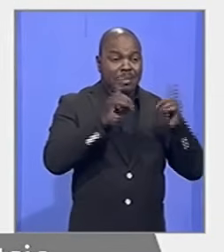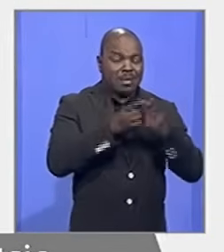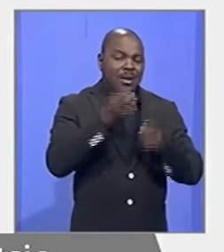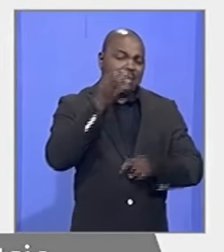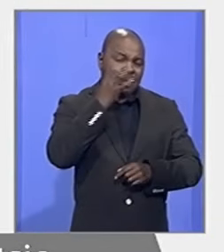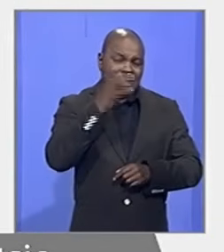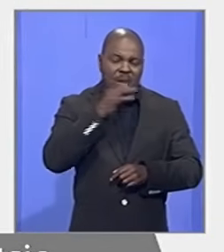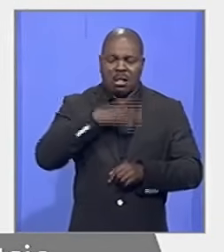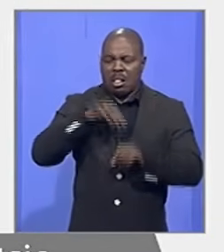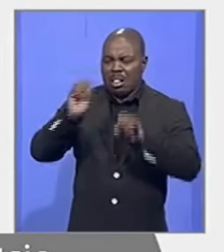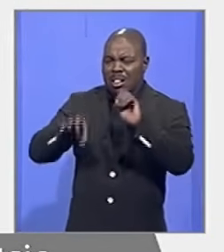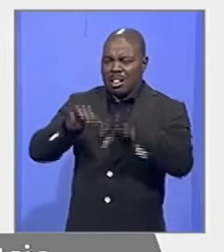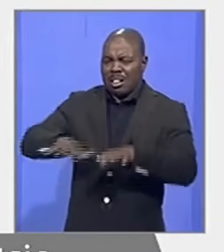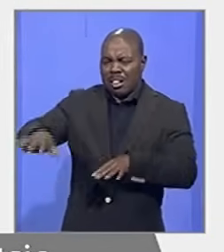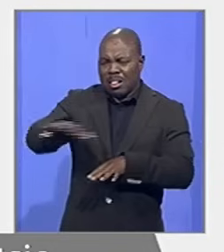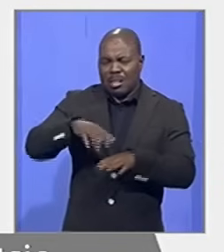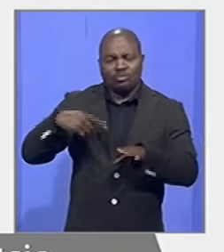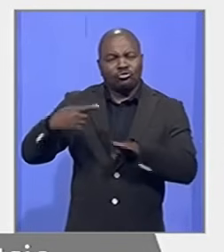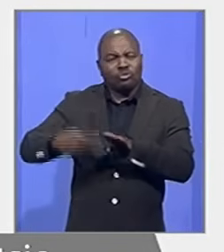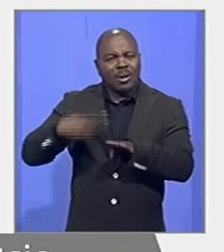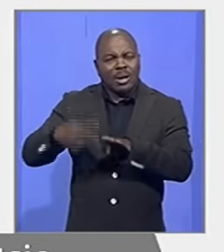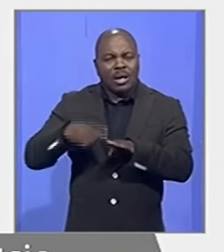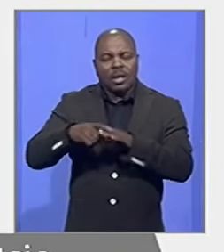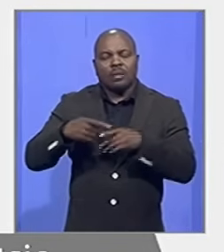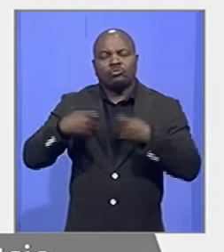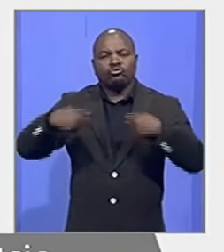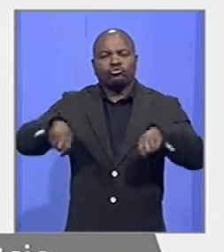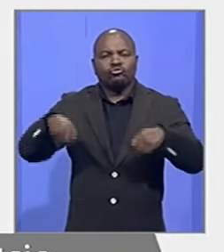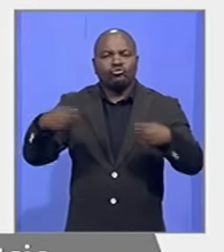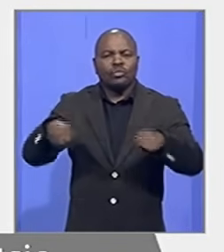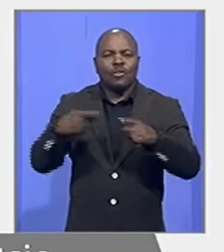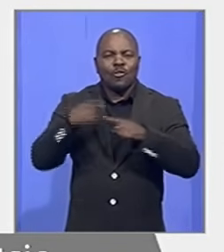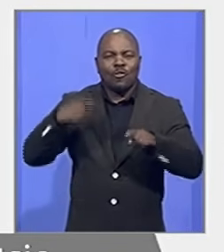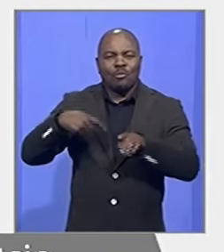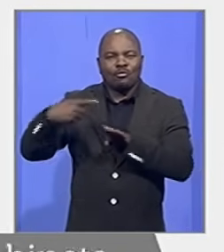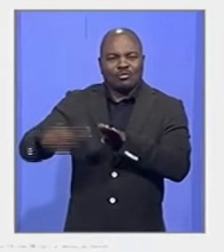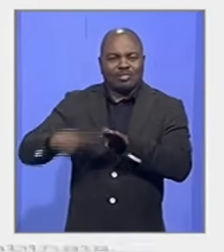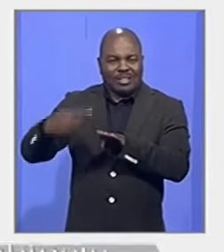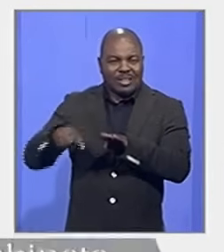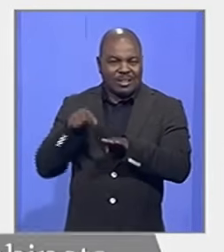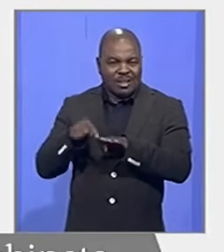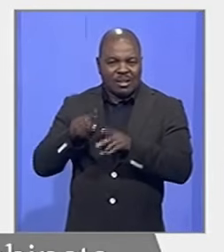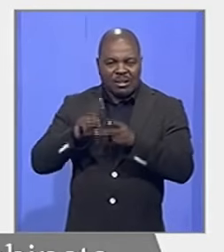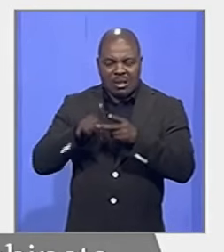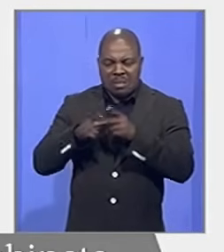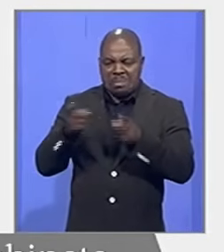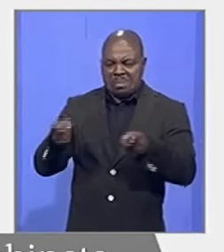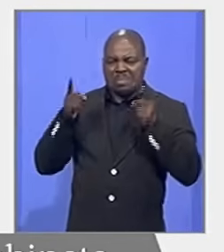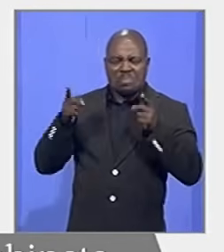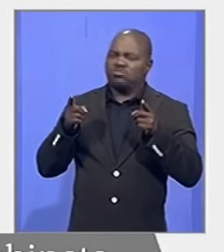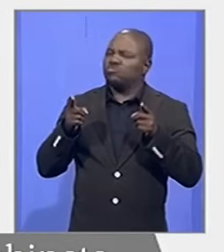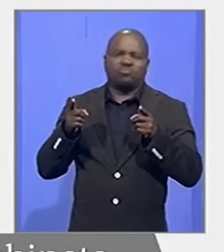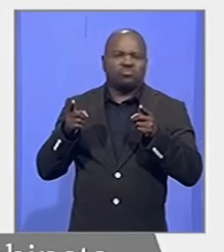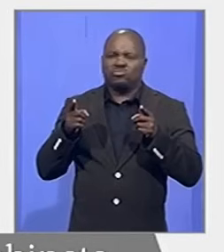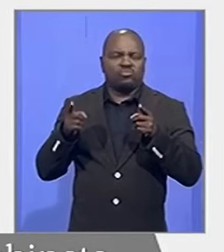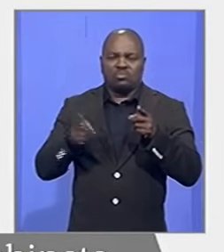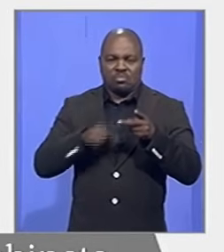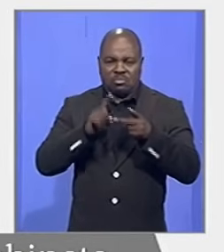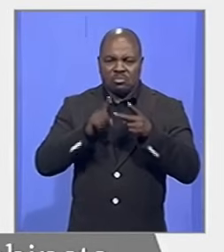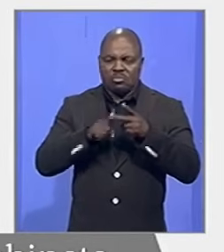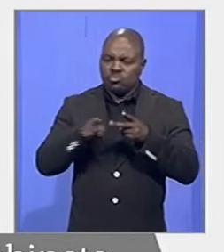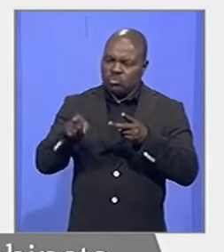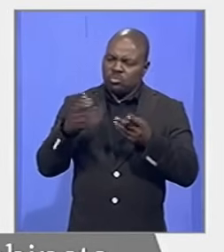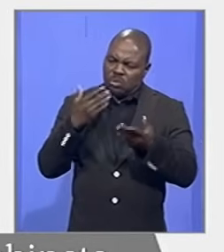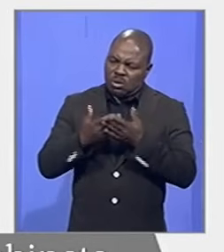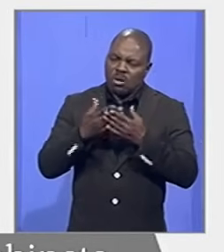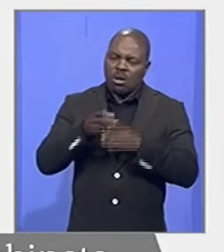jwa masaledi a leng teng ke diterata tse di fitlhelwang mo ditaereng mme ga di kotsi ebile di siametse